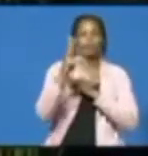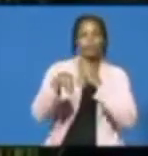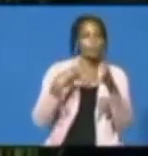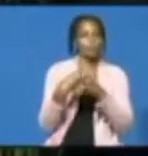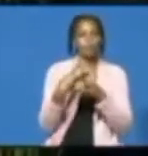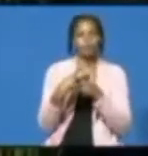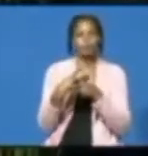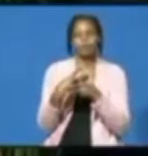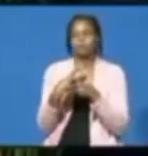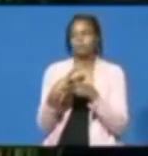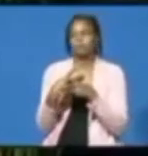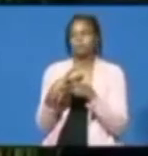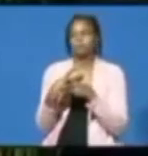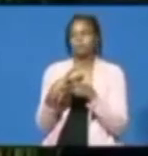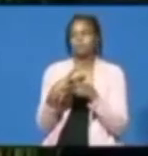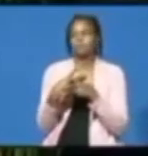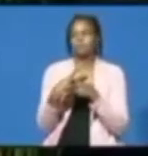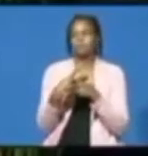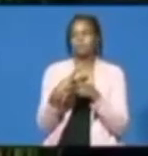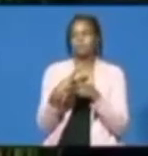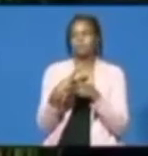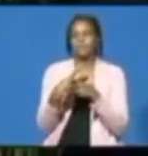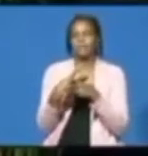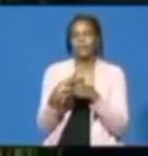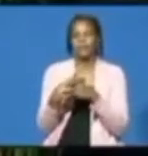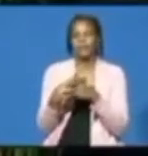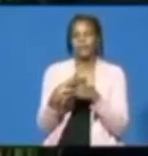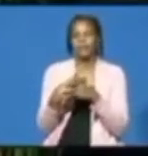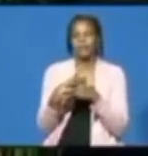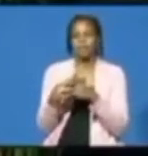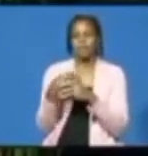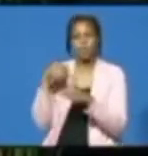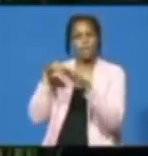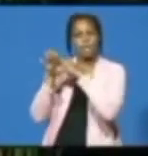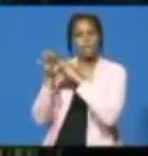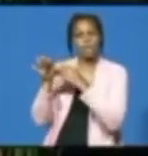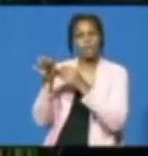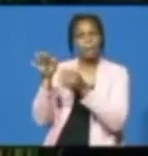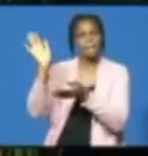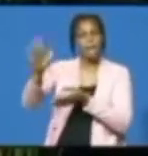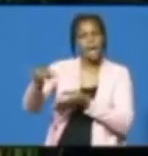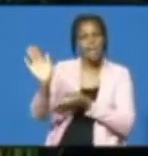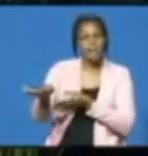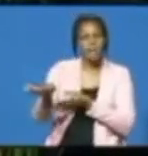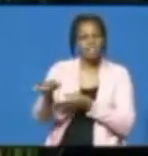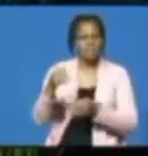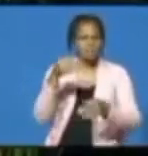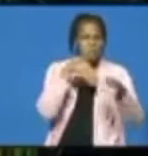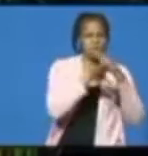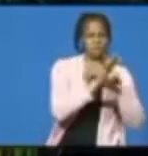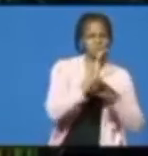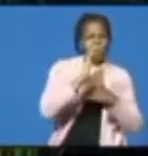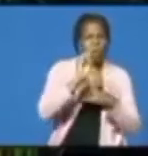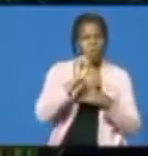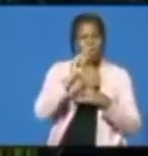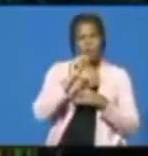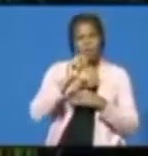it hit Parliament. Let it hit Congress. Let it